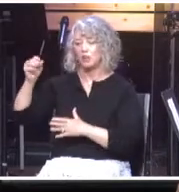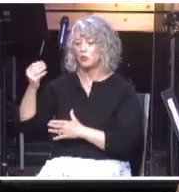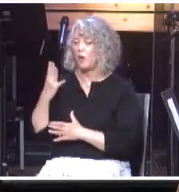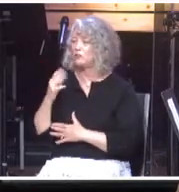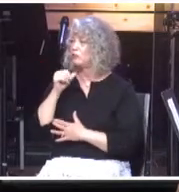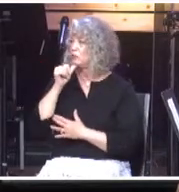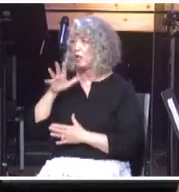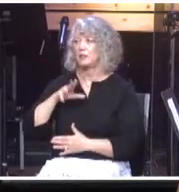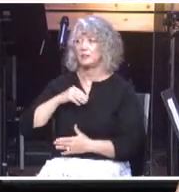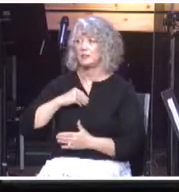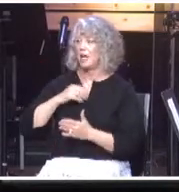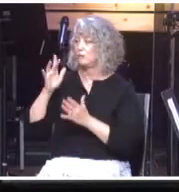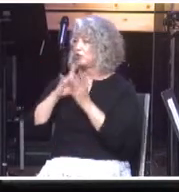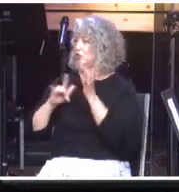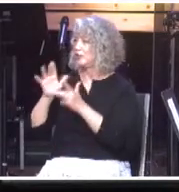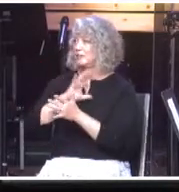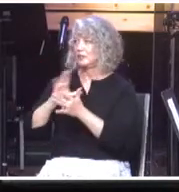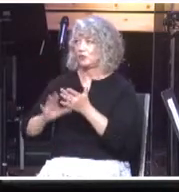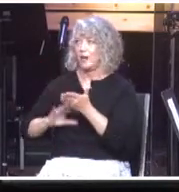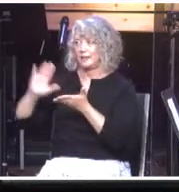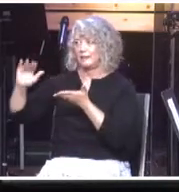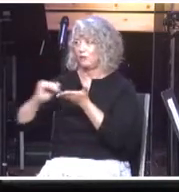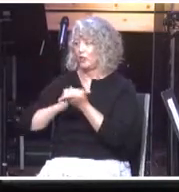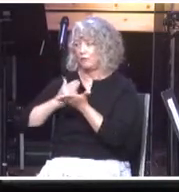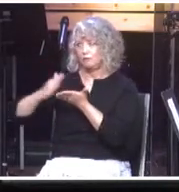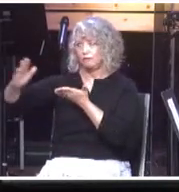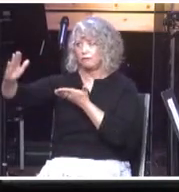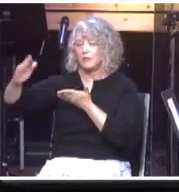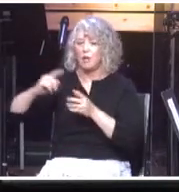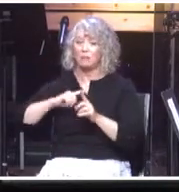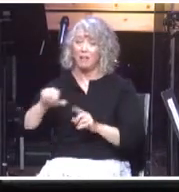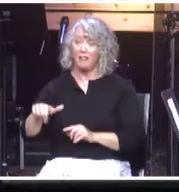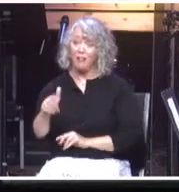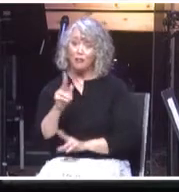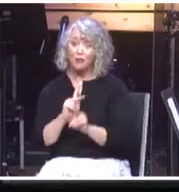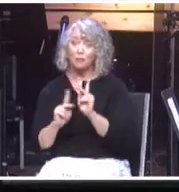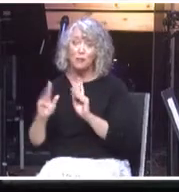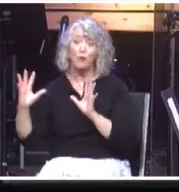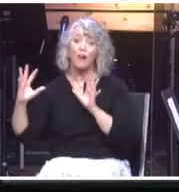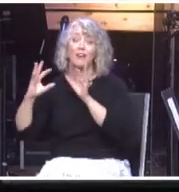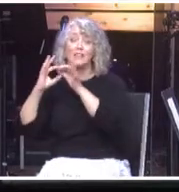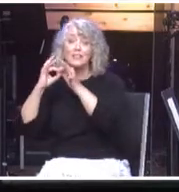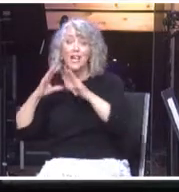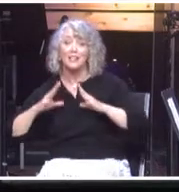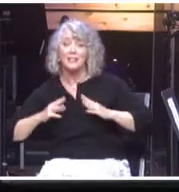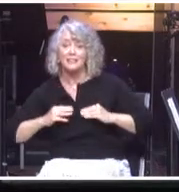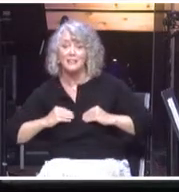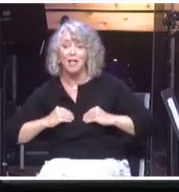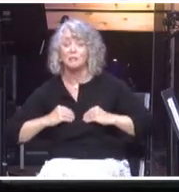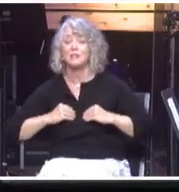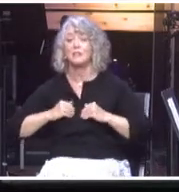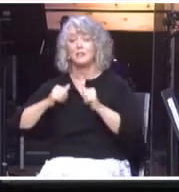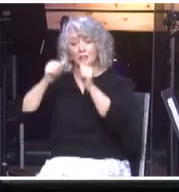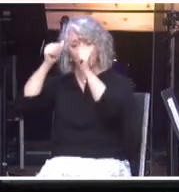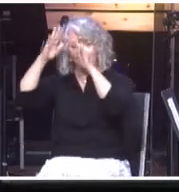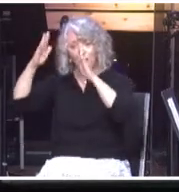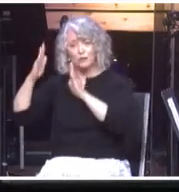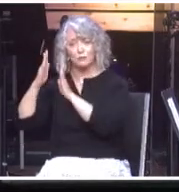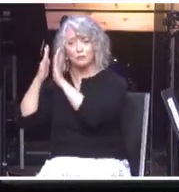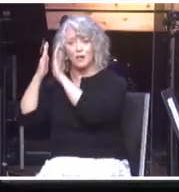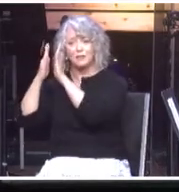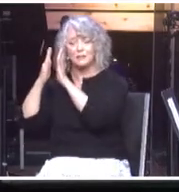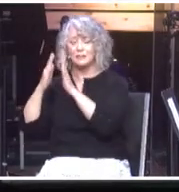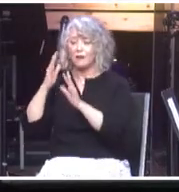Jesus Christ. But others who have been reconciled with God the Father through placing their faith,